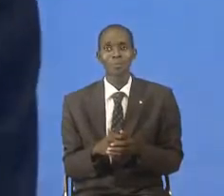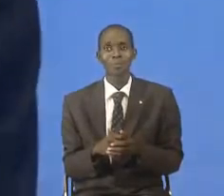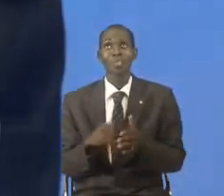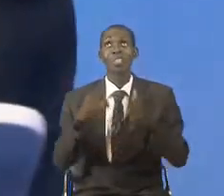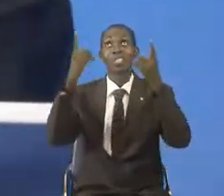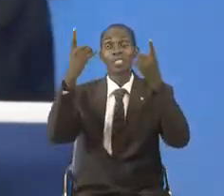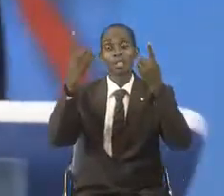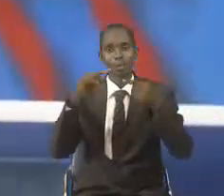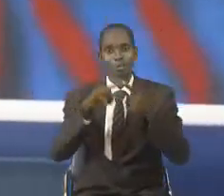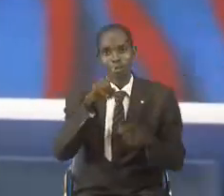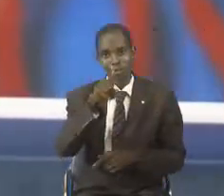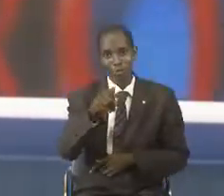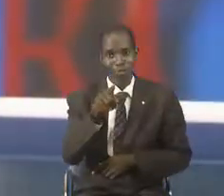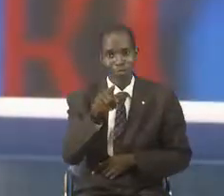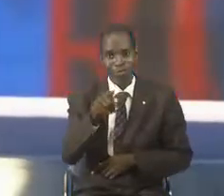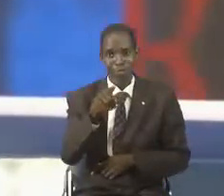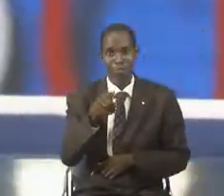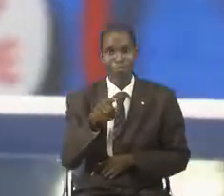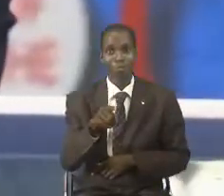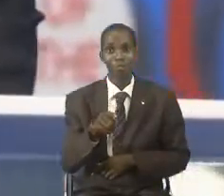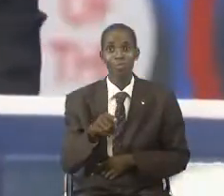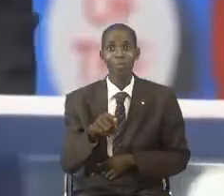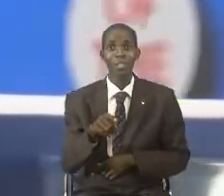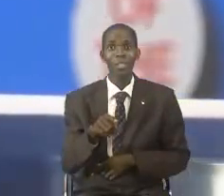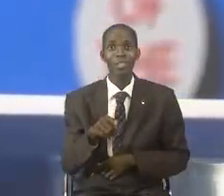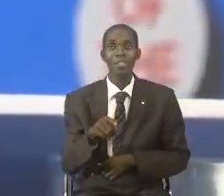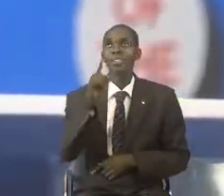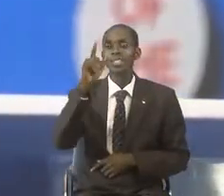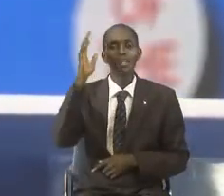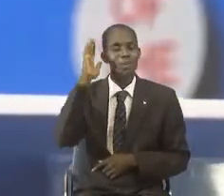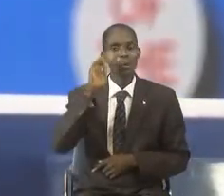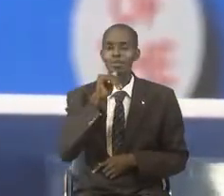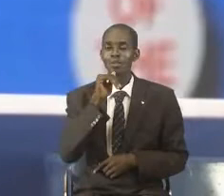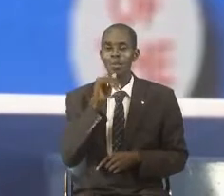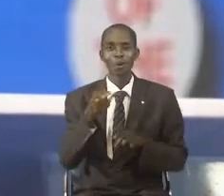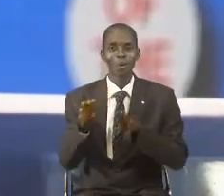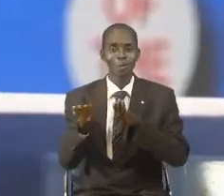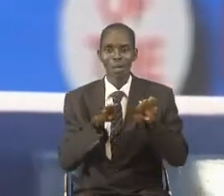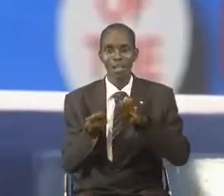I am come. He comes to you.